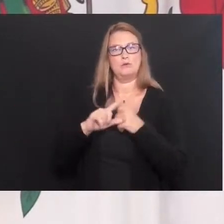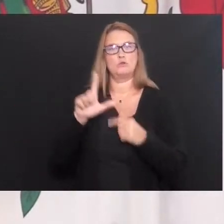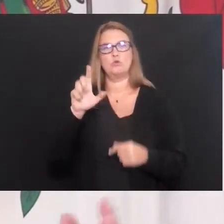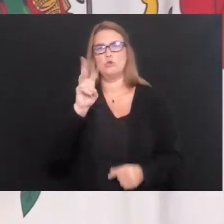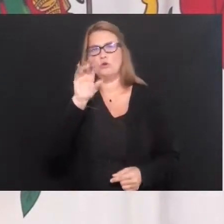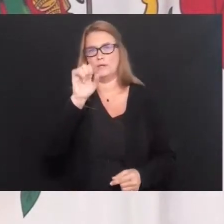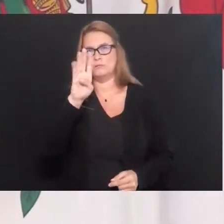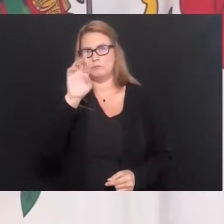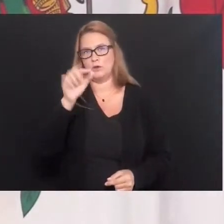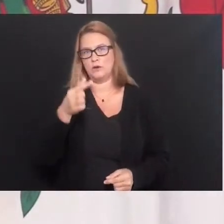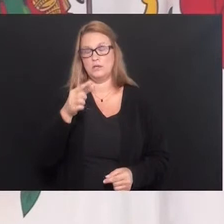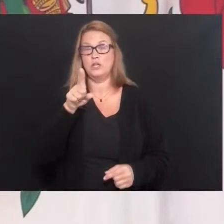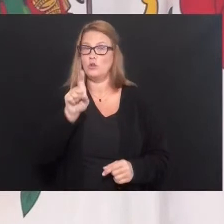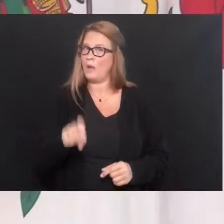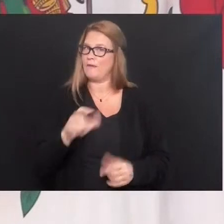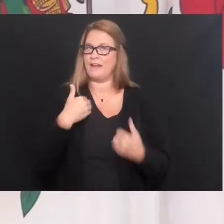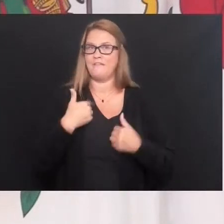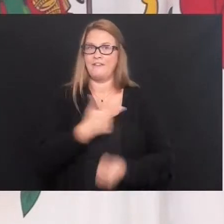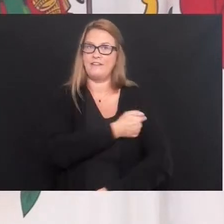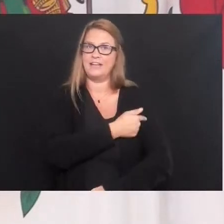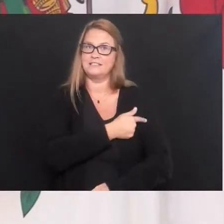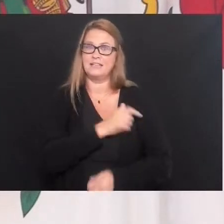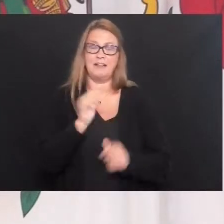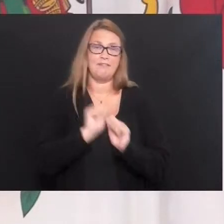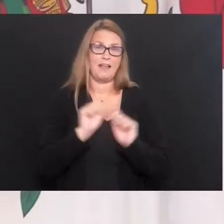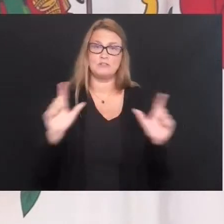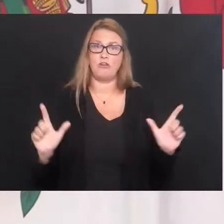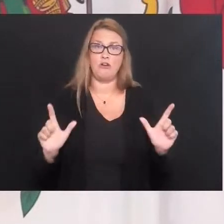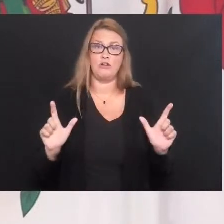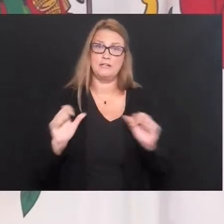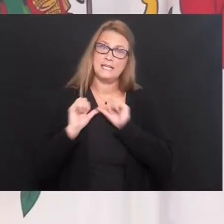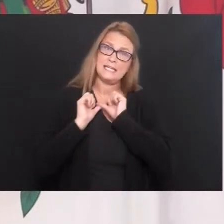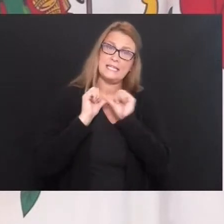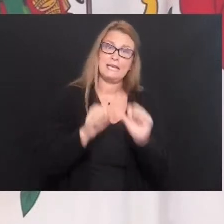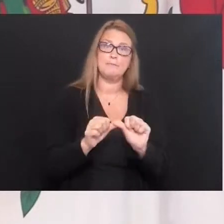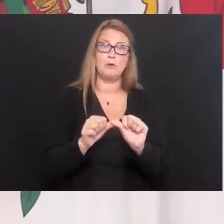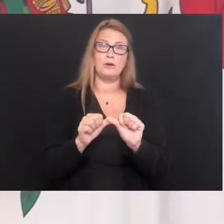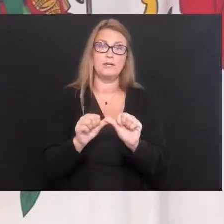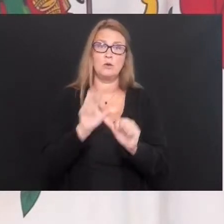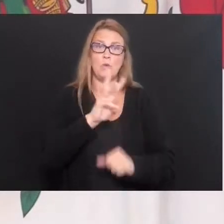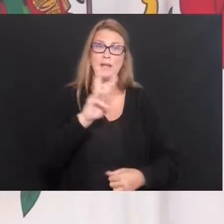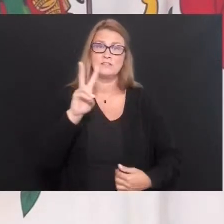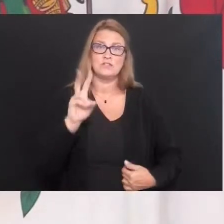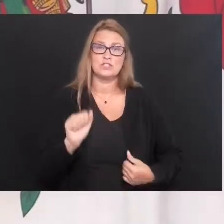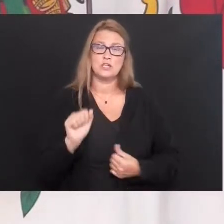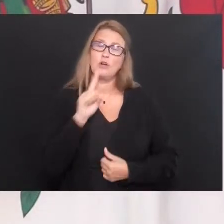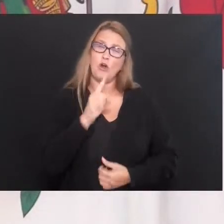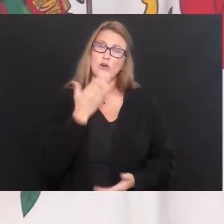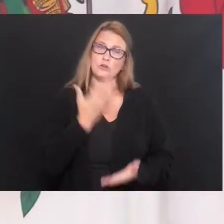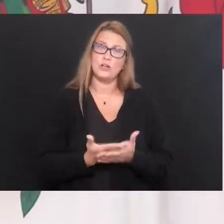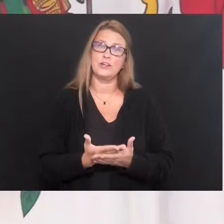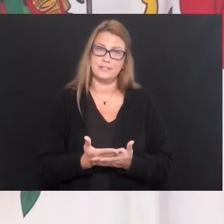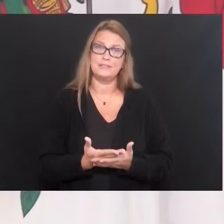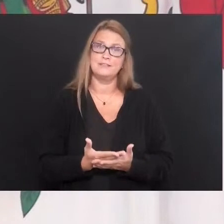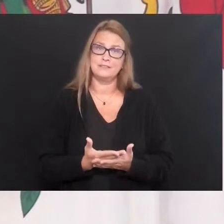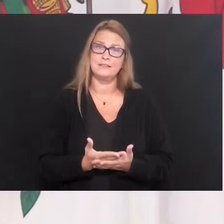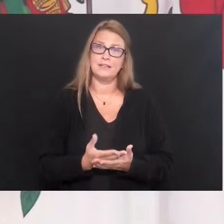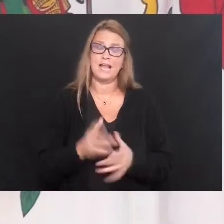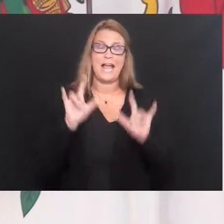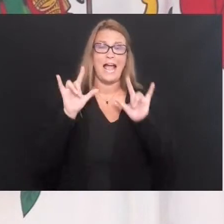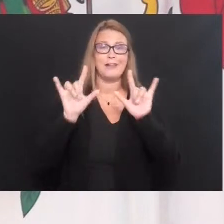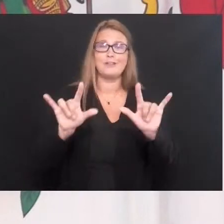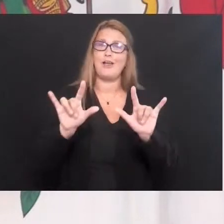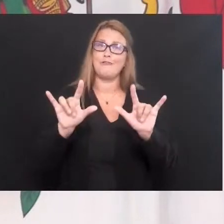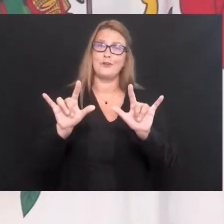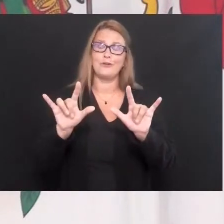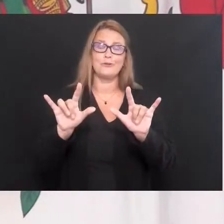We got to get vaccinated. That's all there is to it. Keep at it. West Virginia, you're really good. You're really good. And I love you